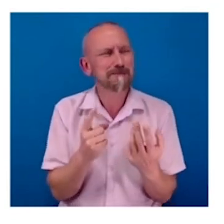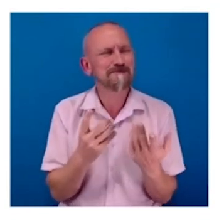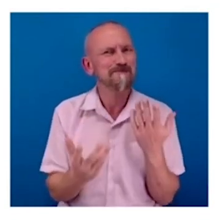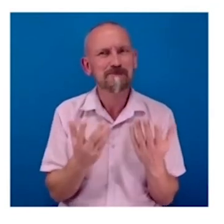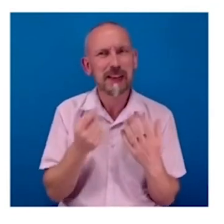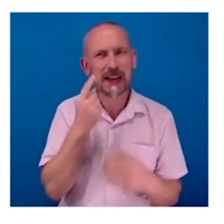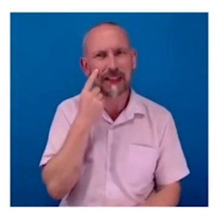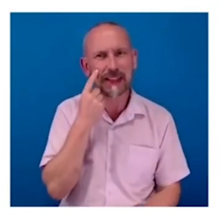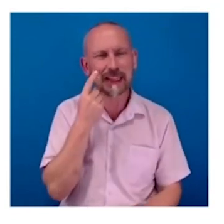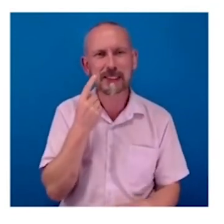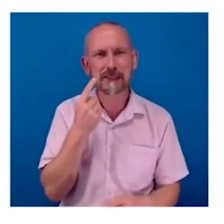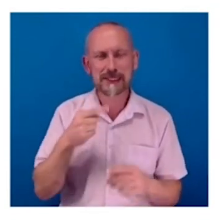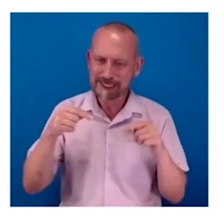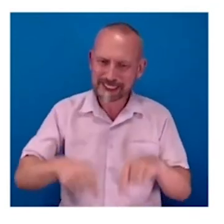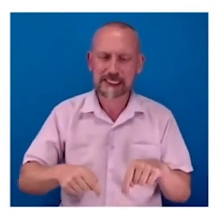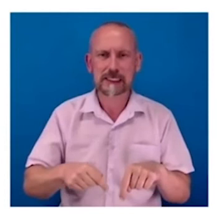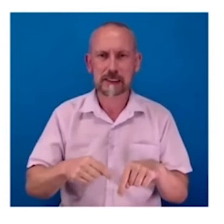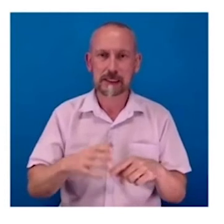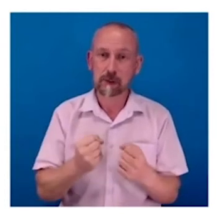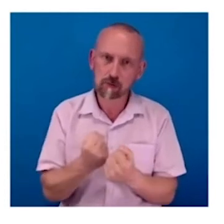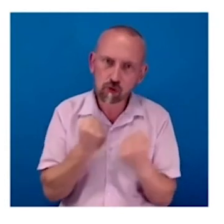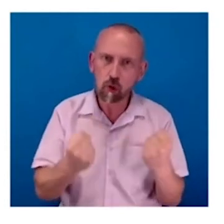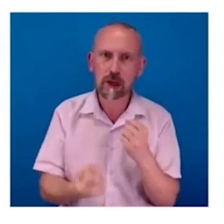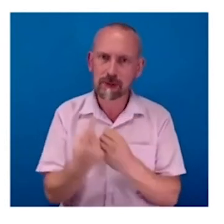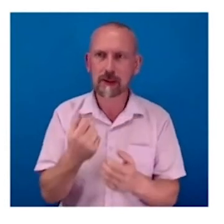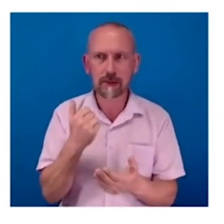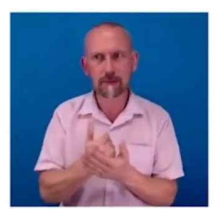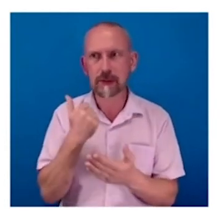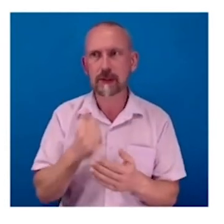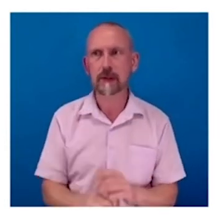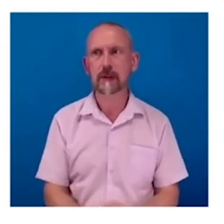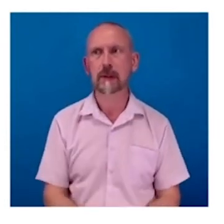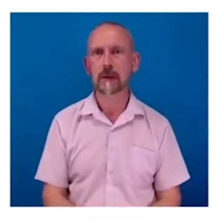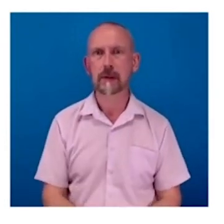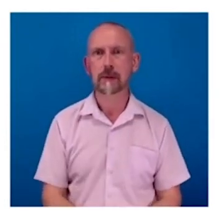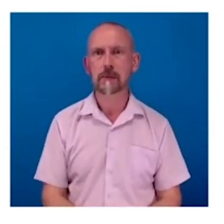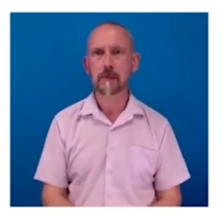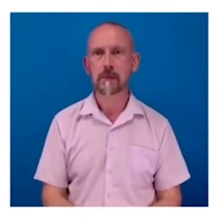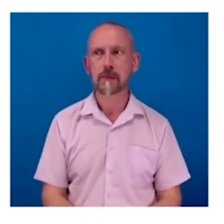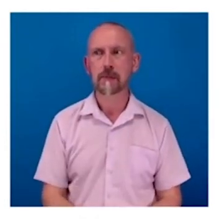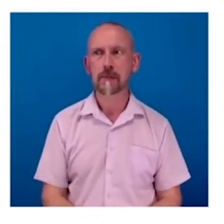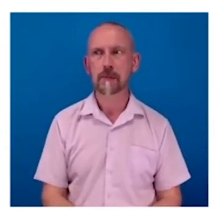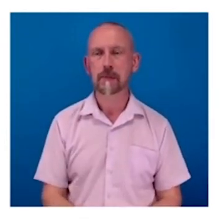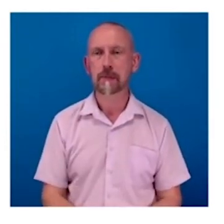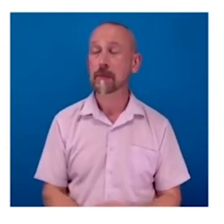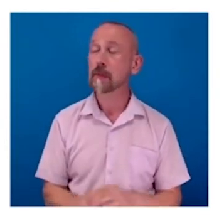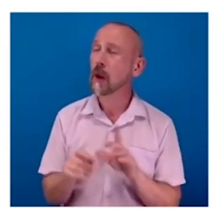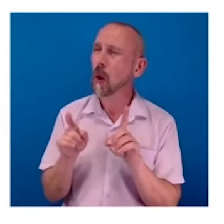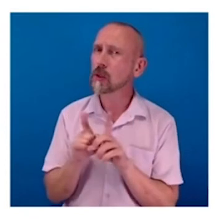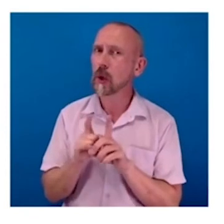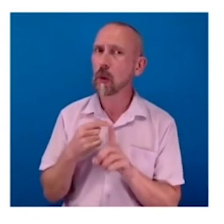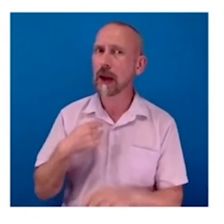event that we can aim for. And I would. My wife. Yeah, I would say as well, I think that the numbers